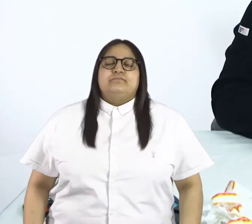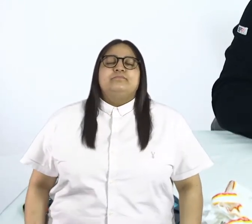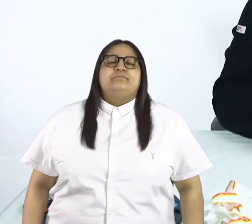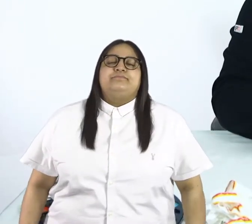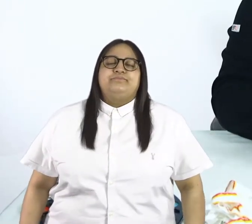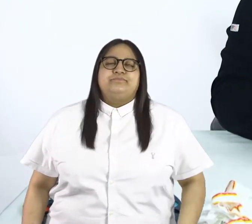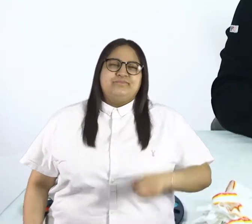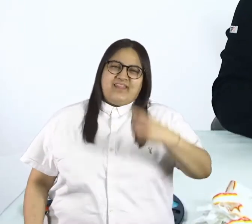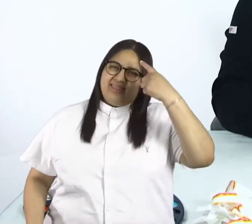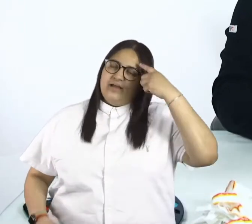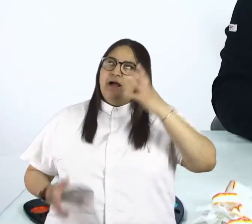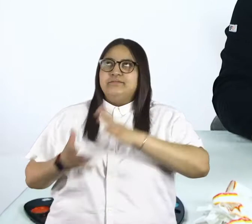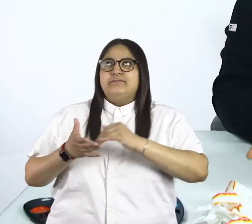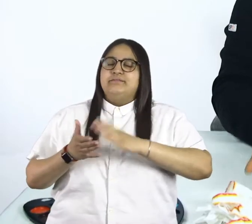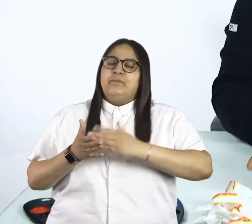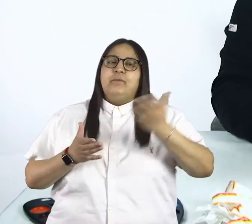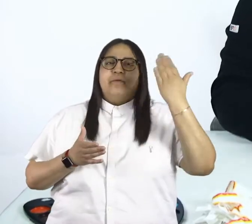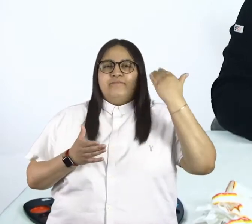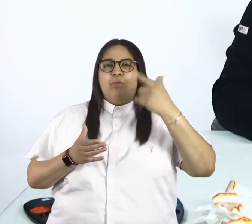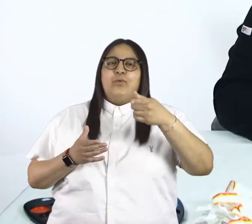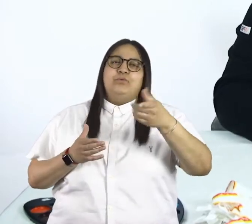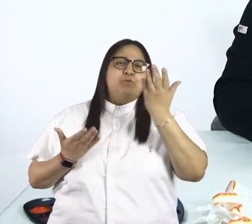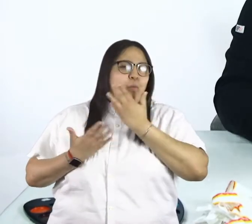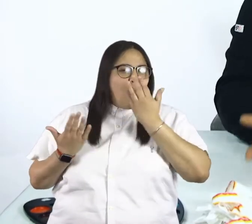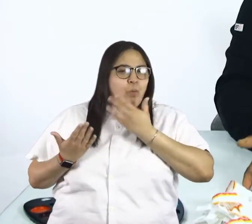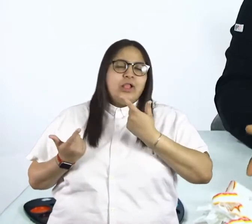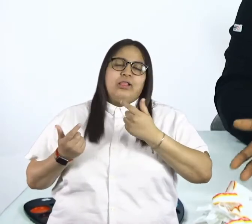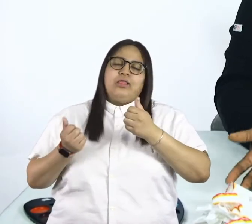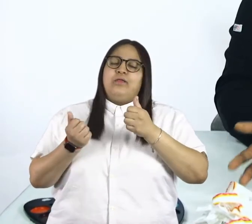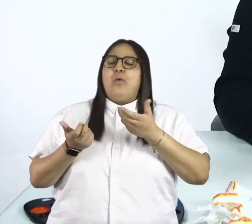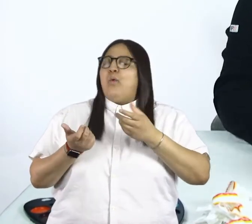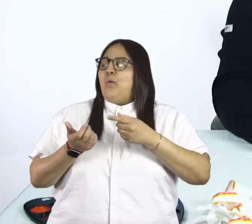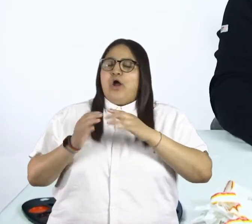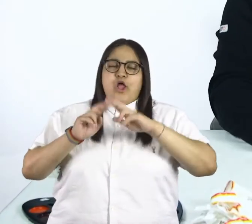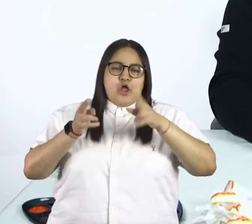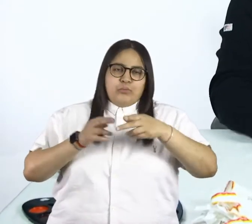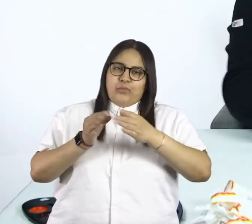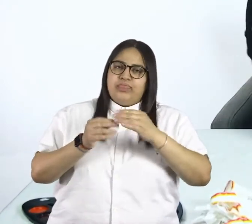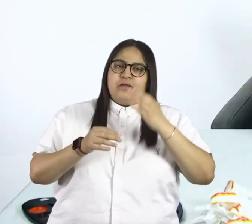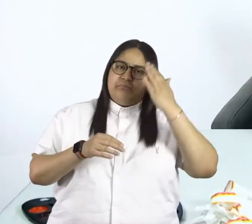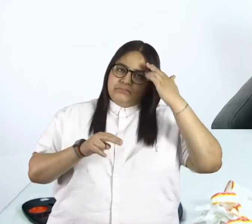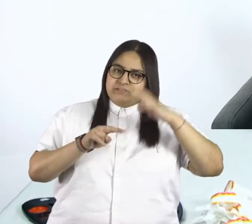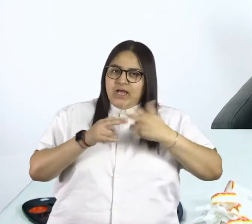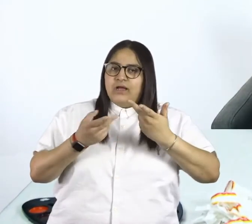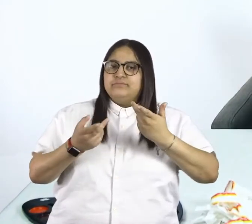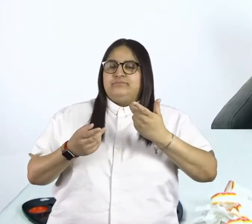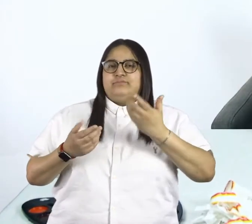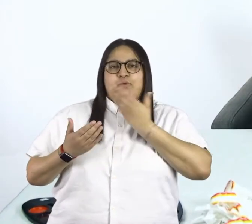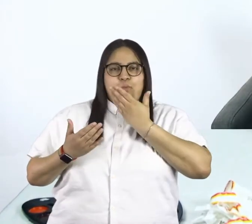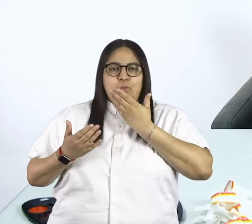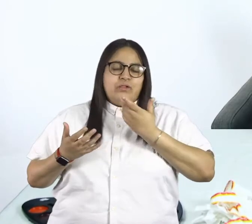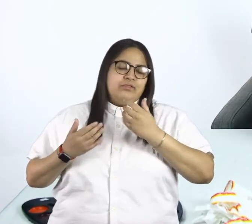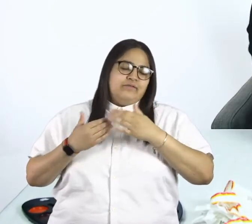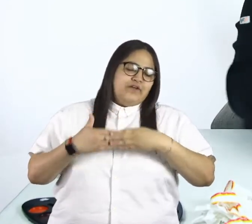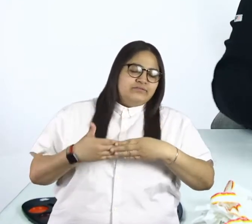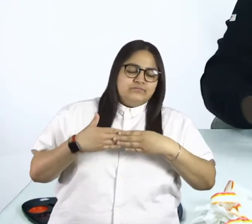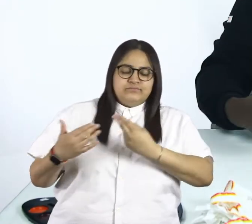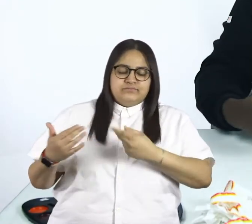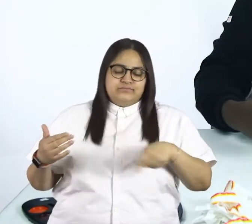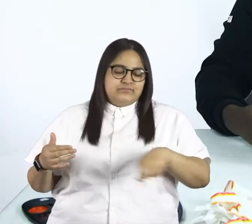school, or maybe paint at home with mum and dad, or your siblings, or your family or friends. So firstly, what I've got here